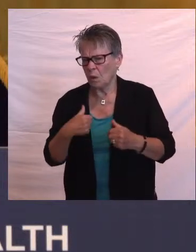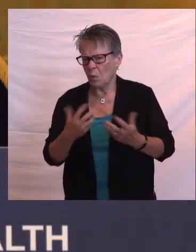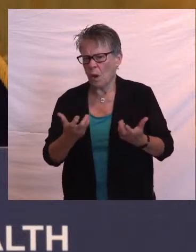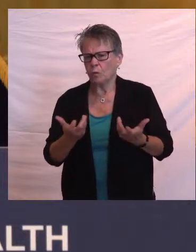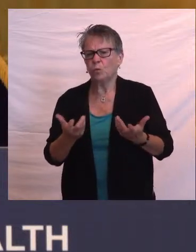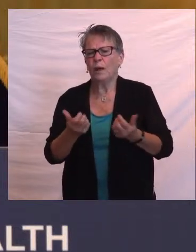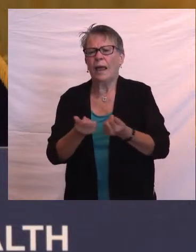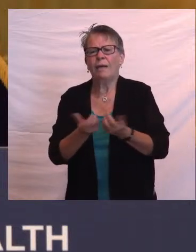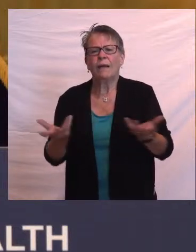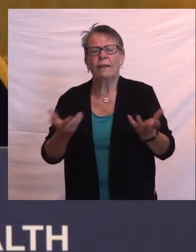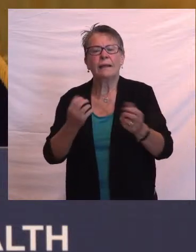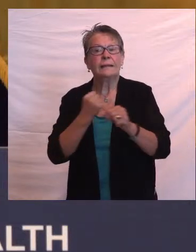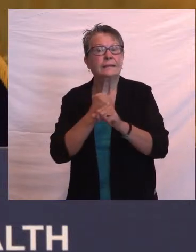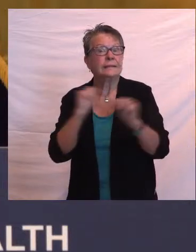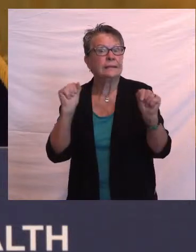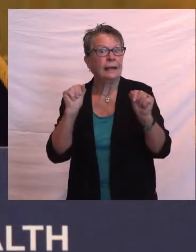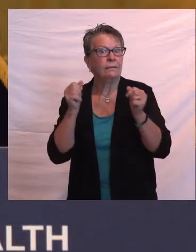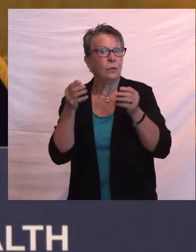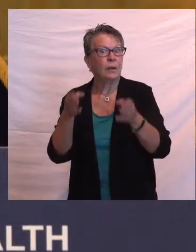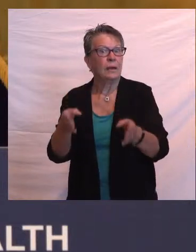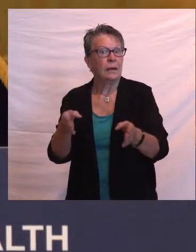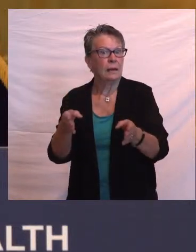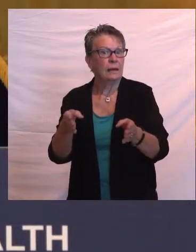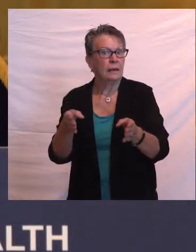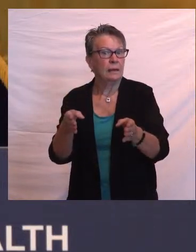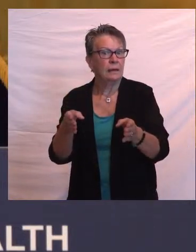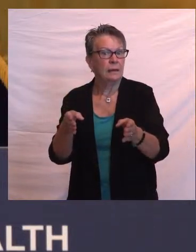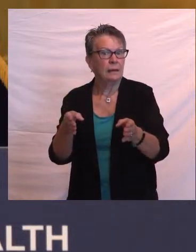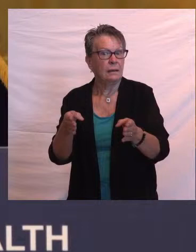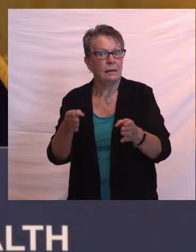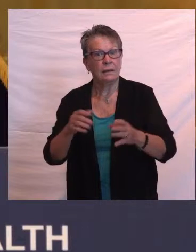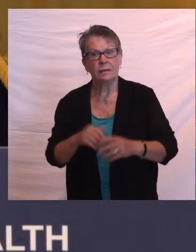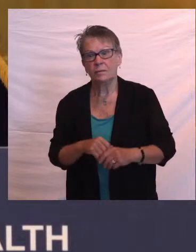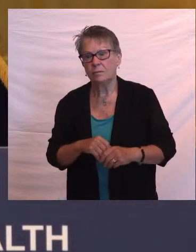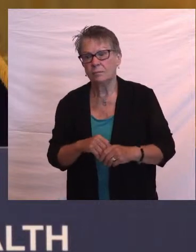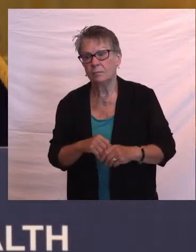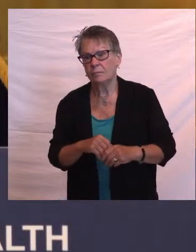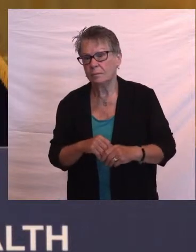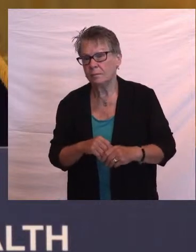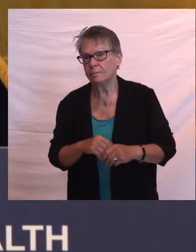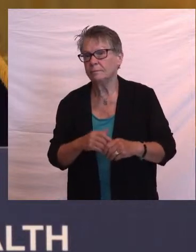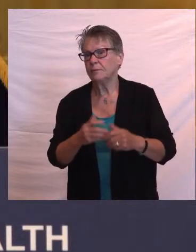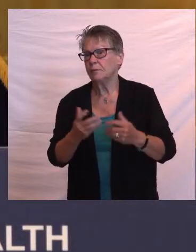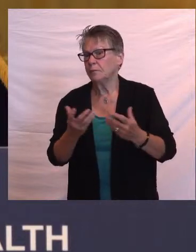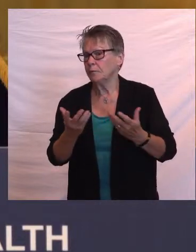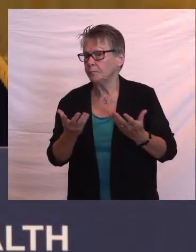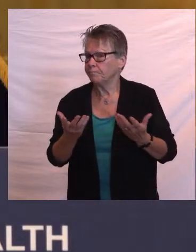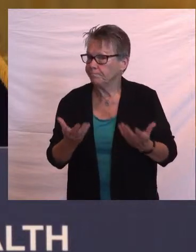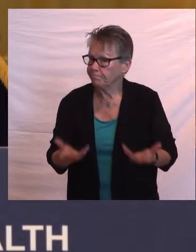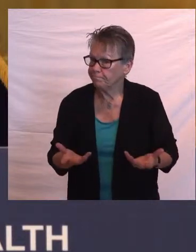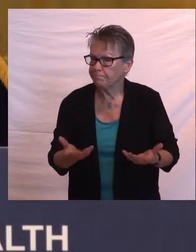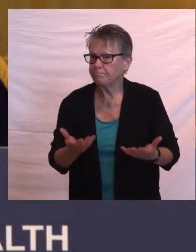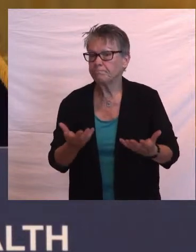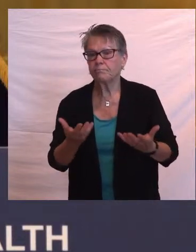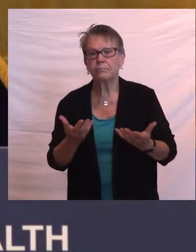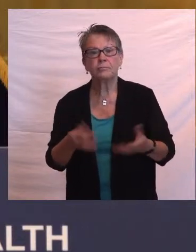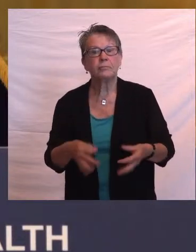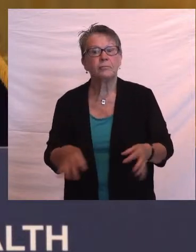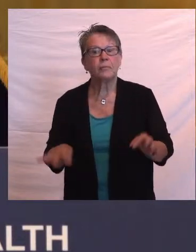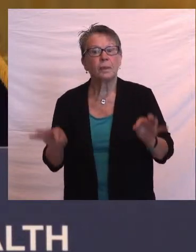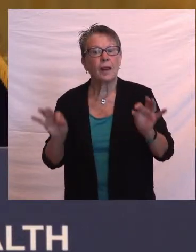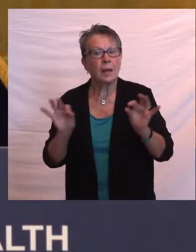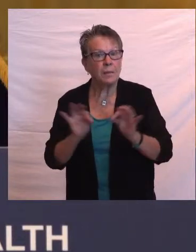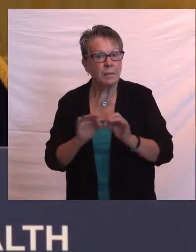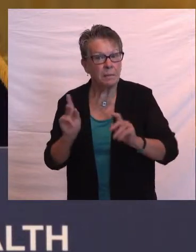safety is a big sort of environmental issue as it relates to getting everybody back to work. I think we started in